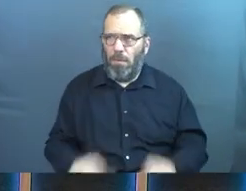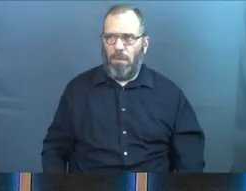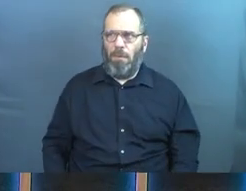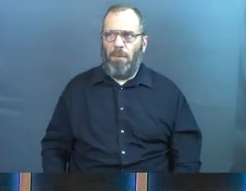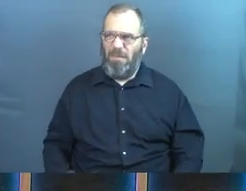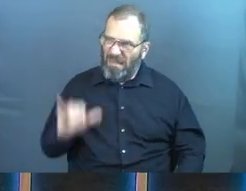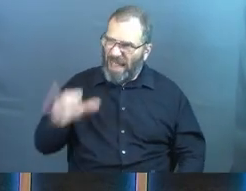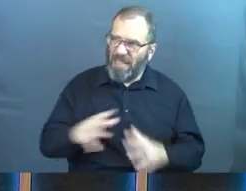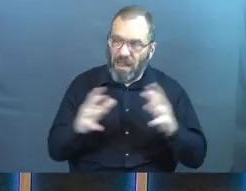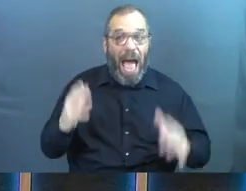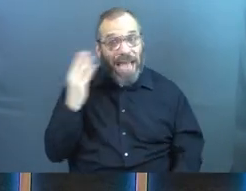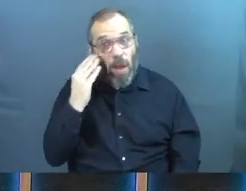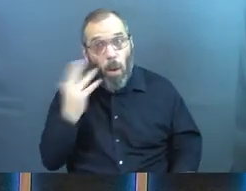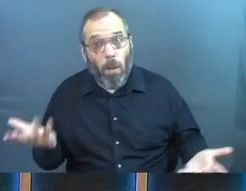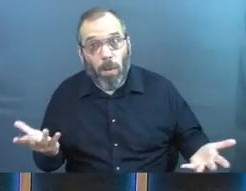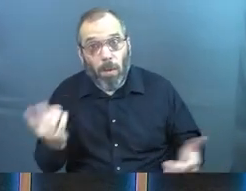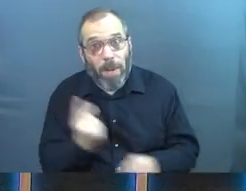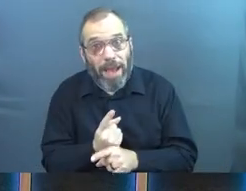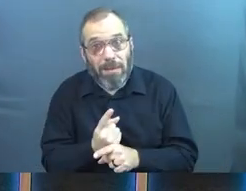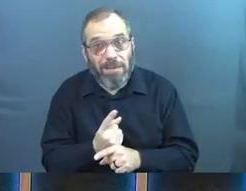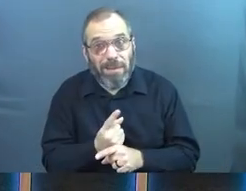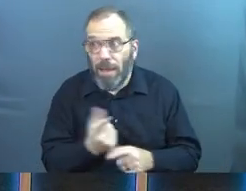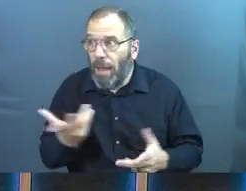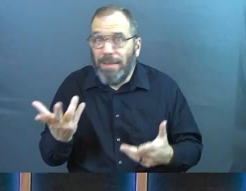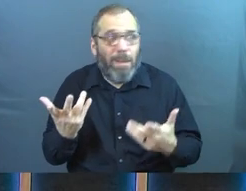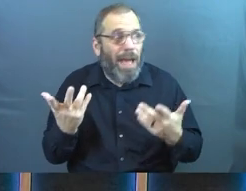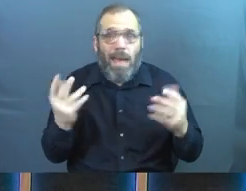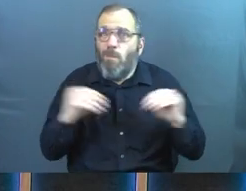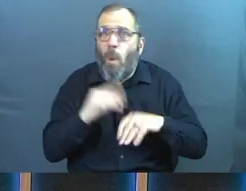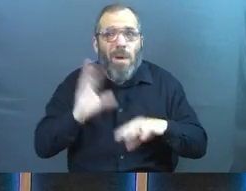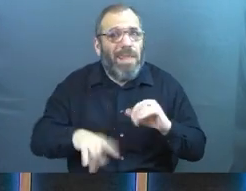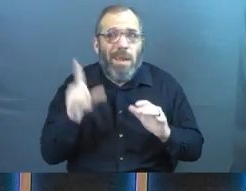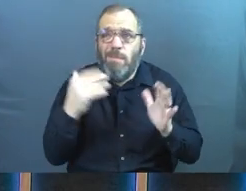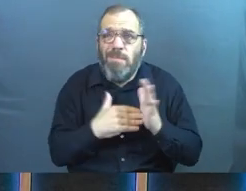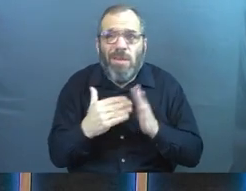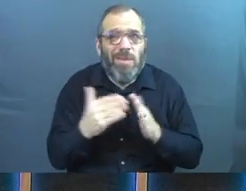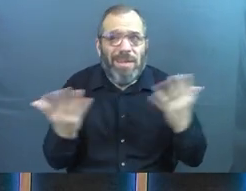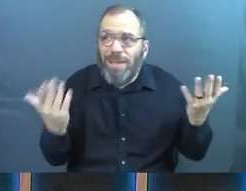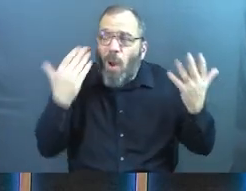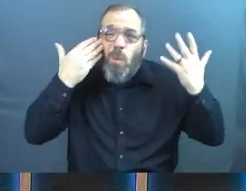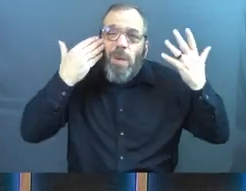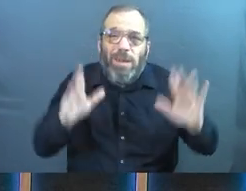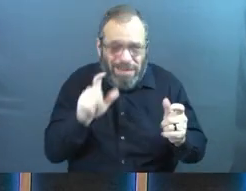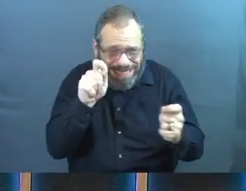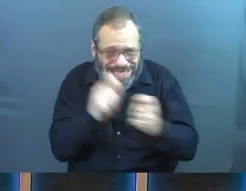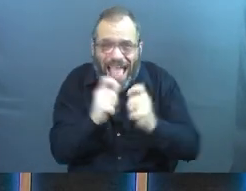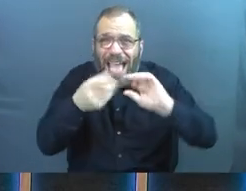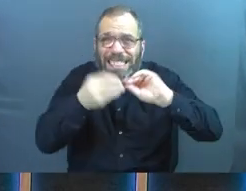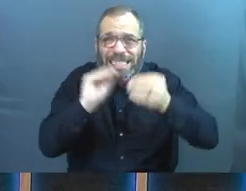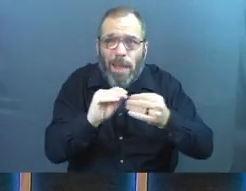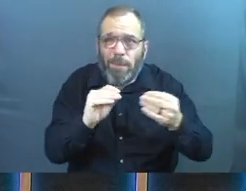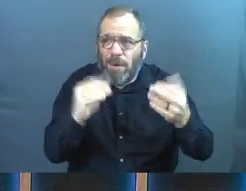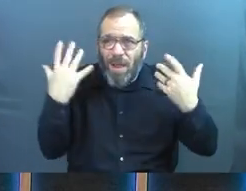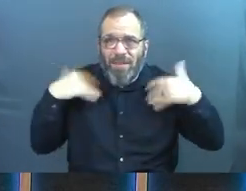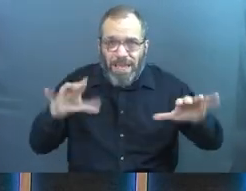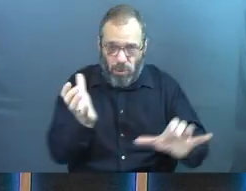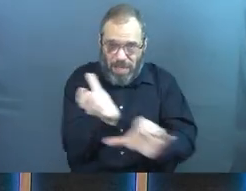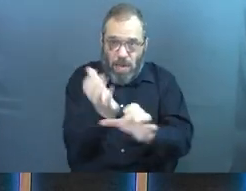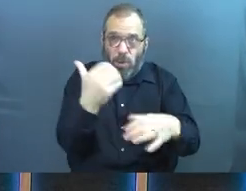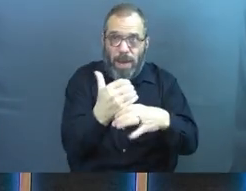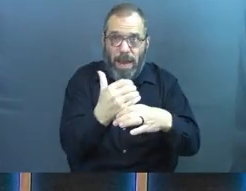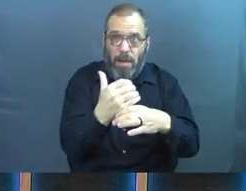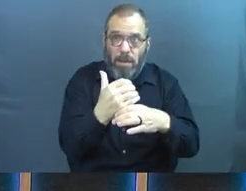like, well, that's a lot. I know it's a lot. There might even be more than that. We don't know the exact number of angels that were